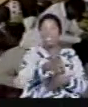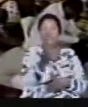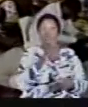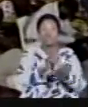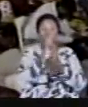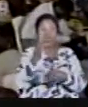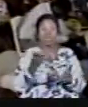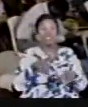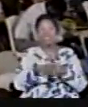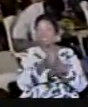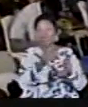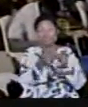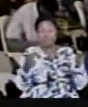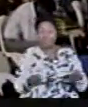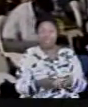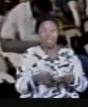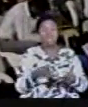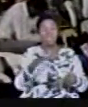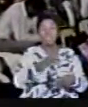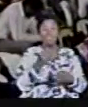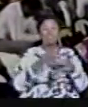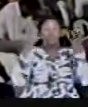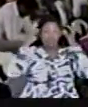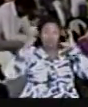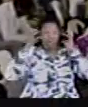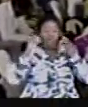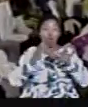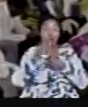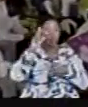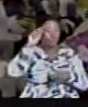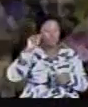location, over the radio, over the television, raise up that hand